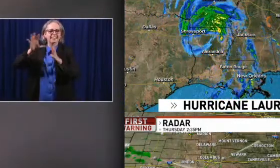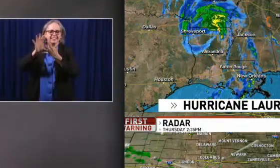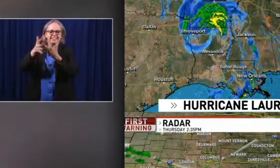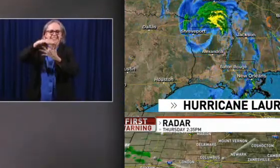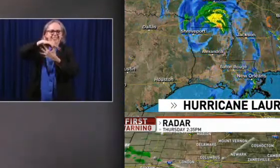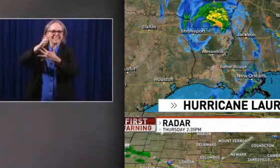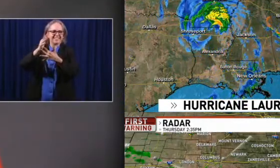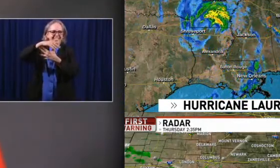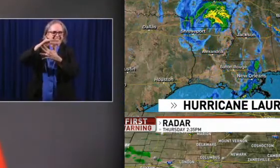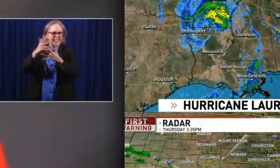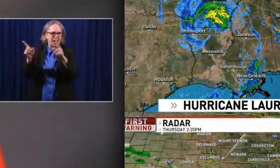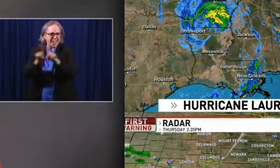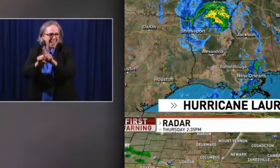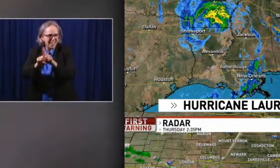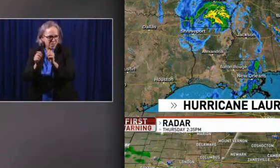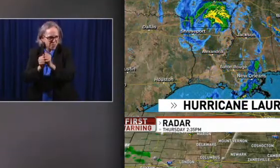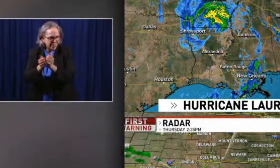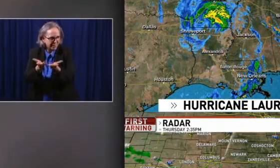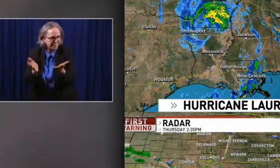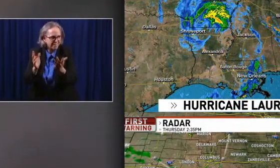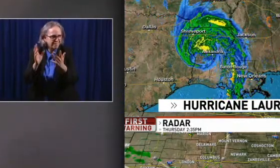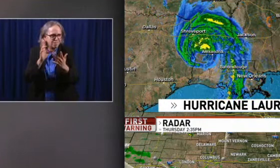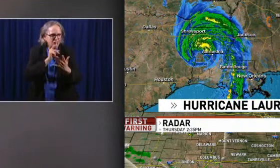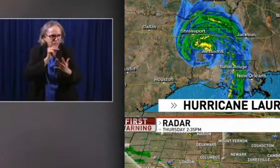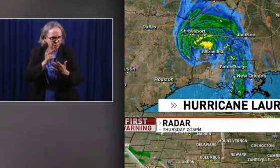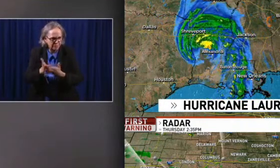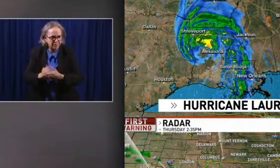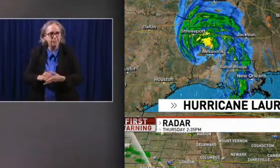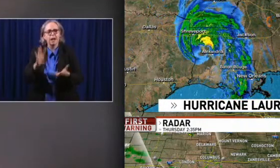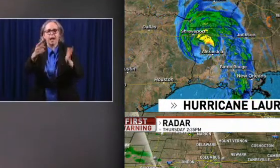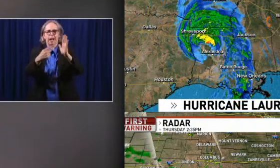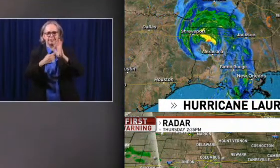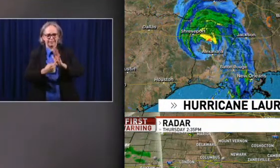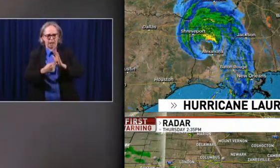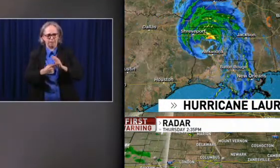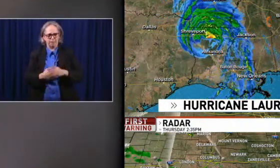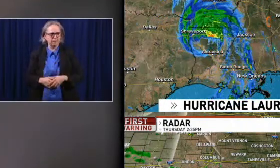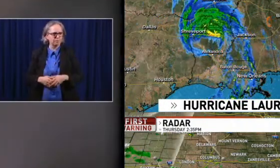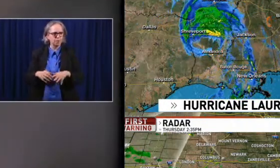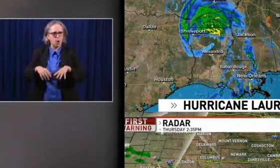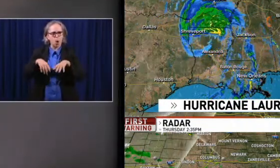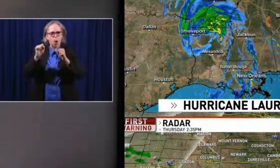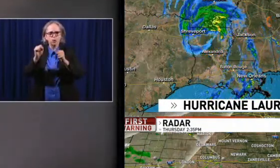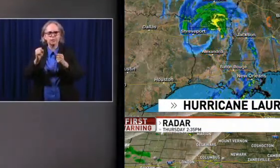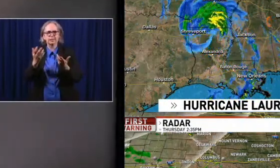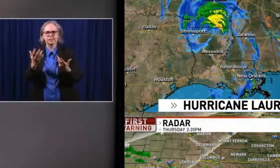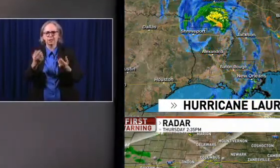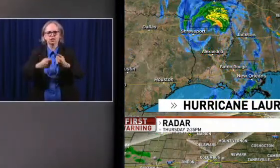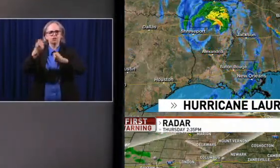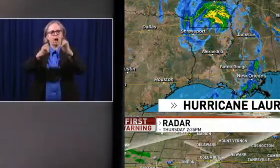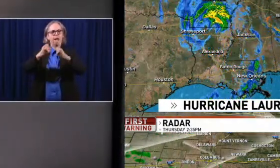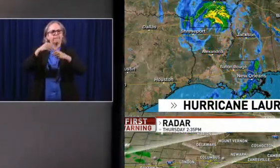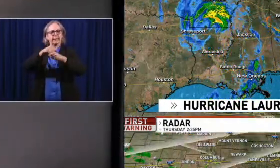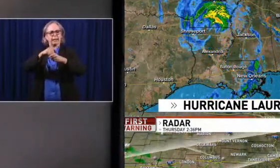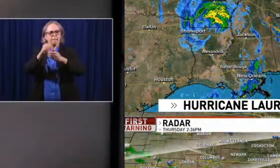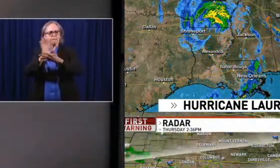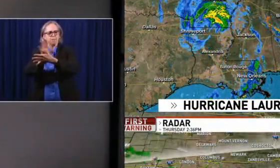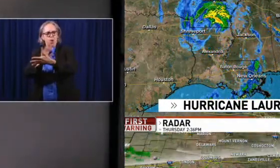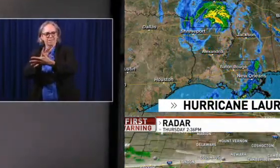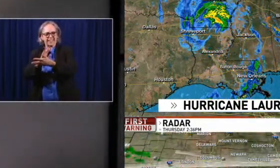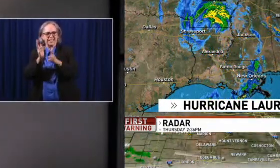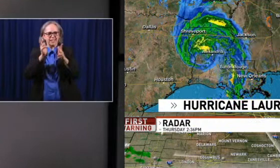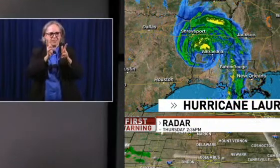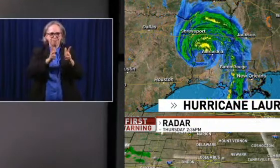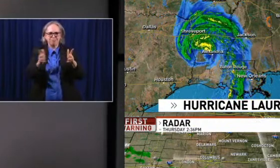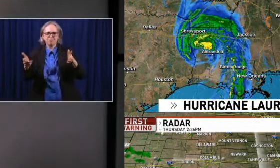opening of school activities. We, for example, had a drive-in movie night rather than an actual go to the movies night. During